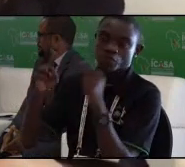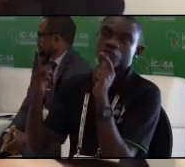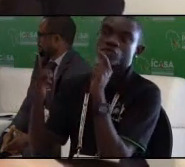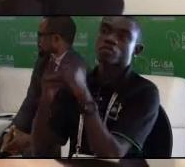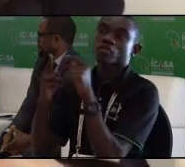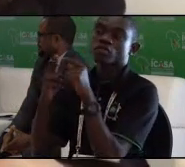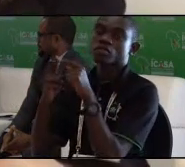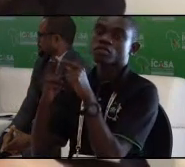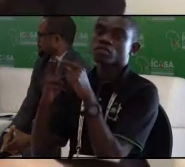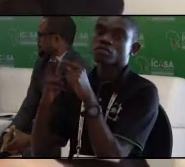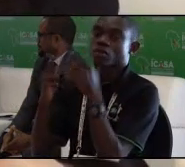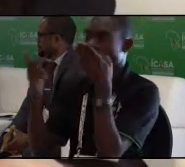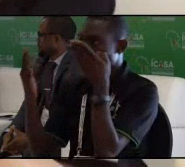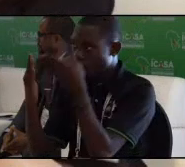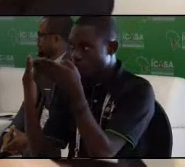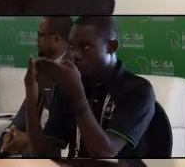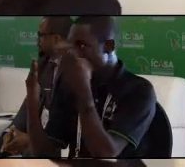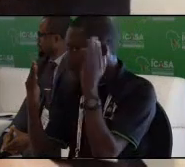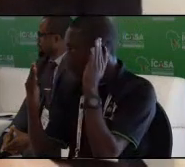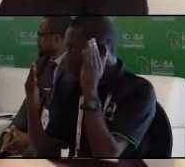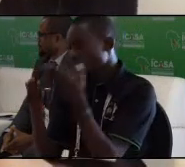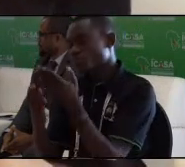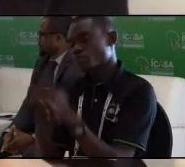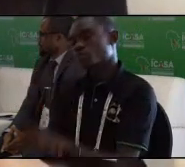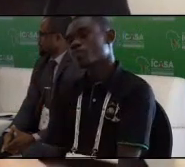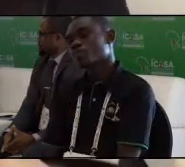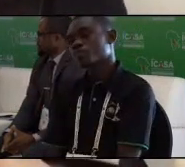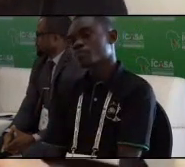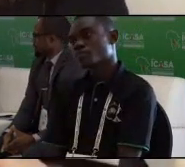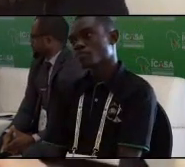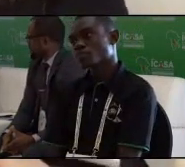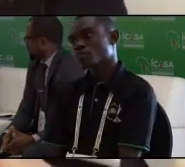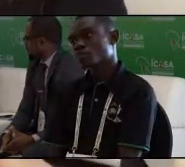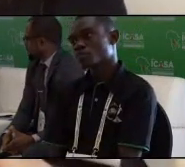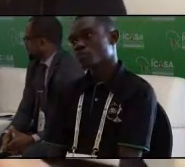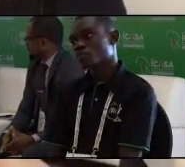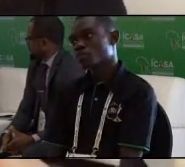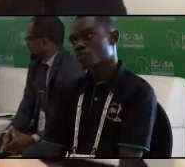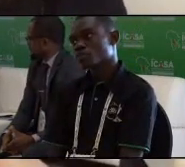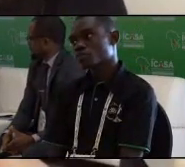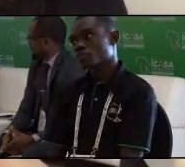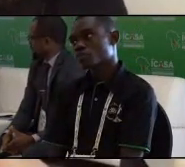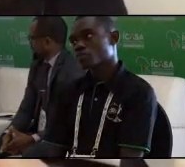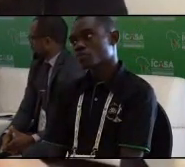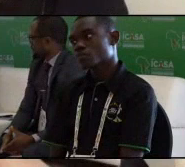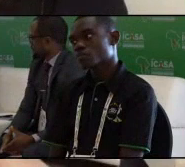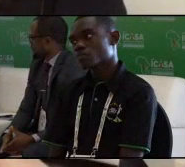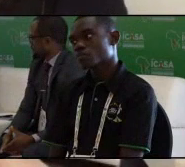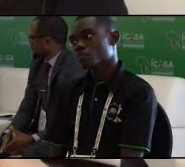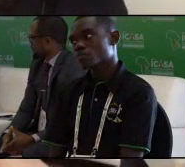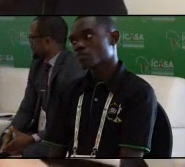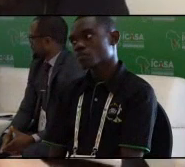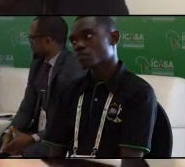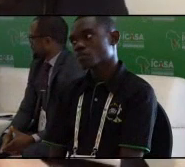tests according to oral fluid and blood-based tests? So when we started out,